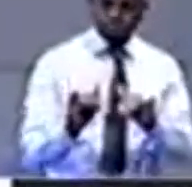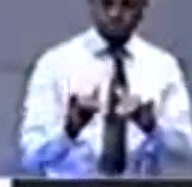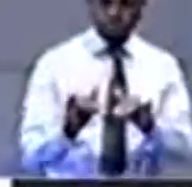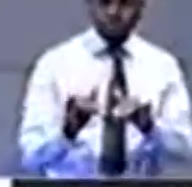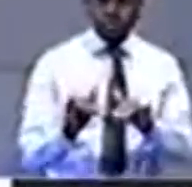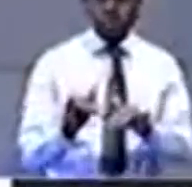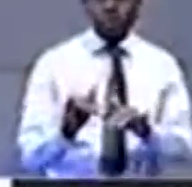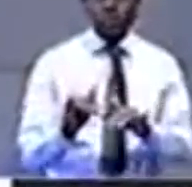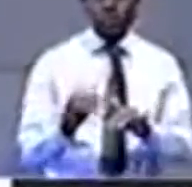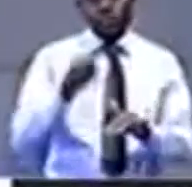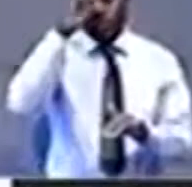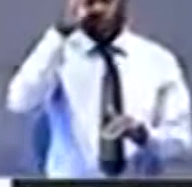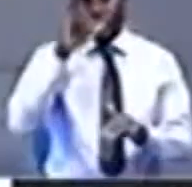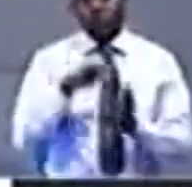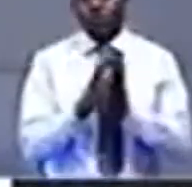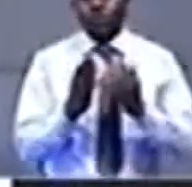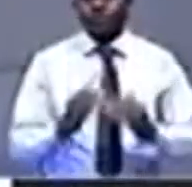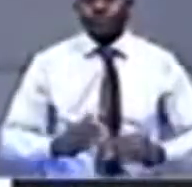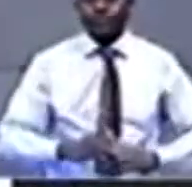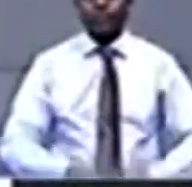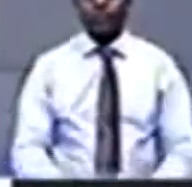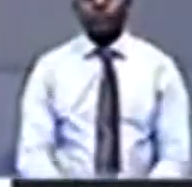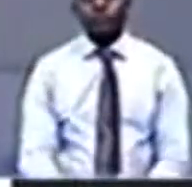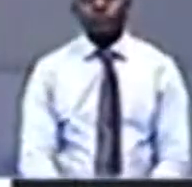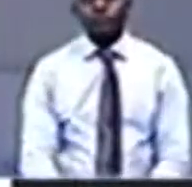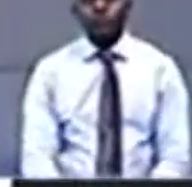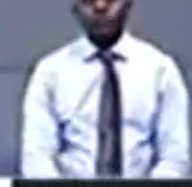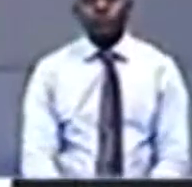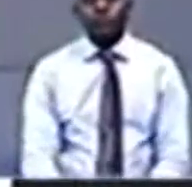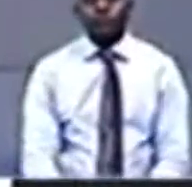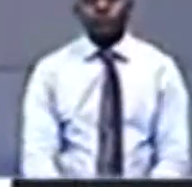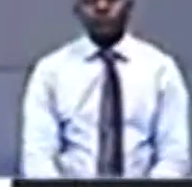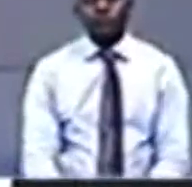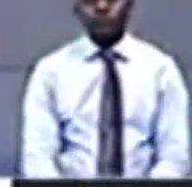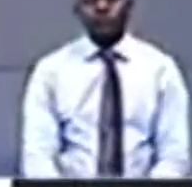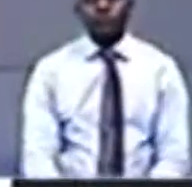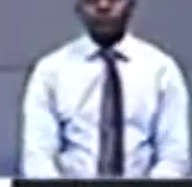for miracles. Story compiled by Baita Robert for UBC News.